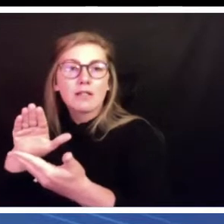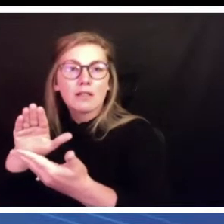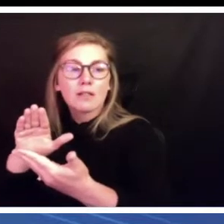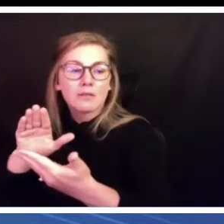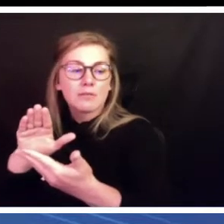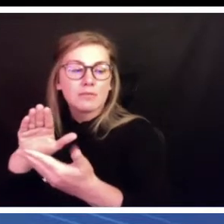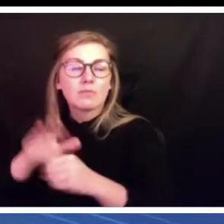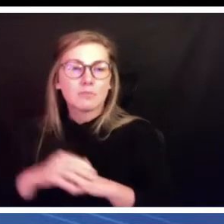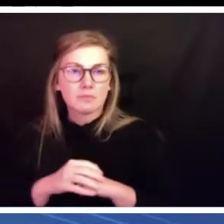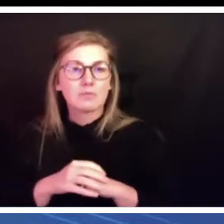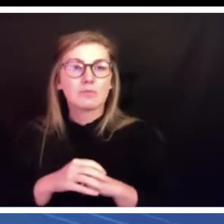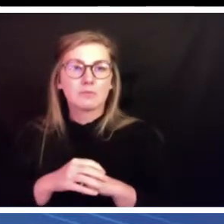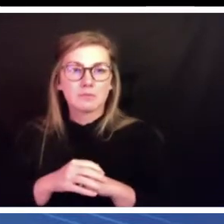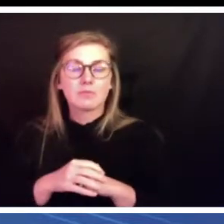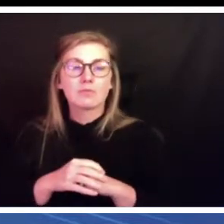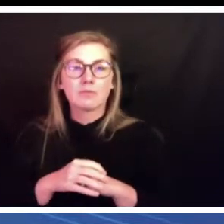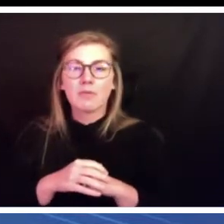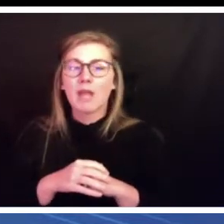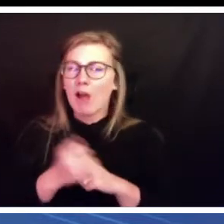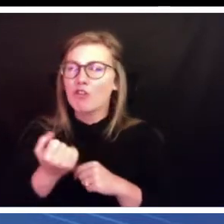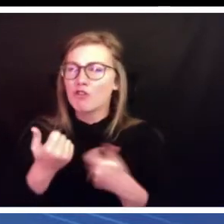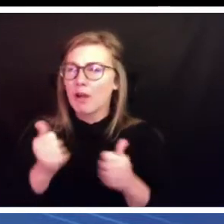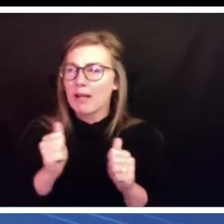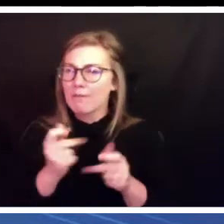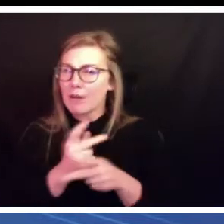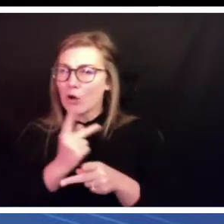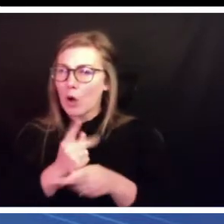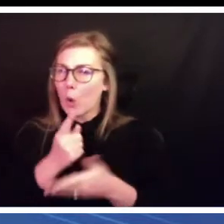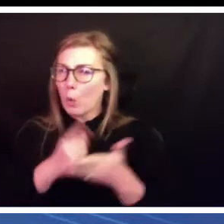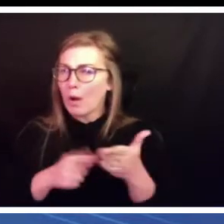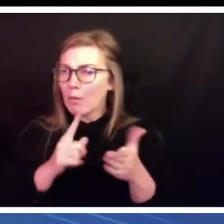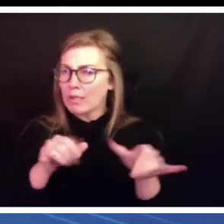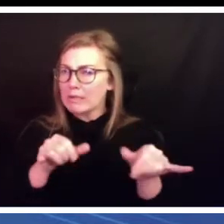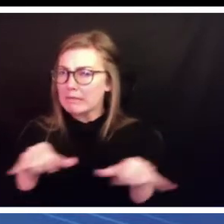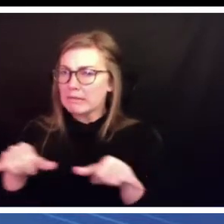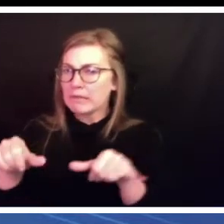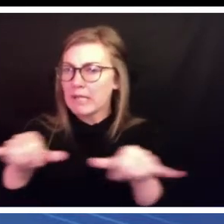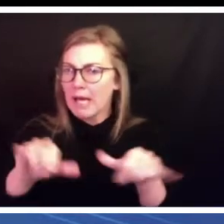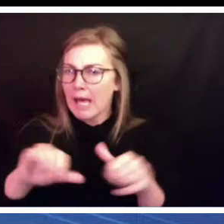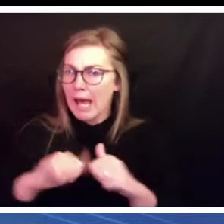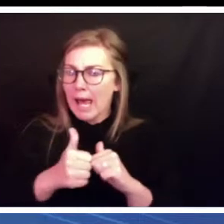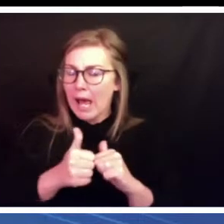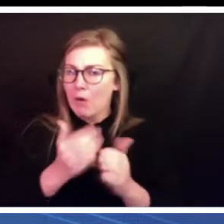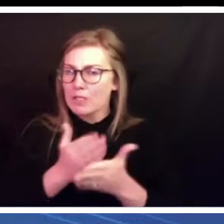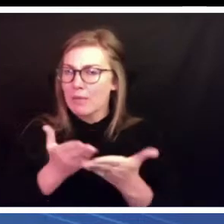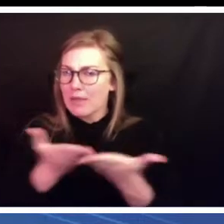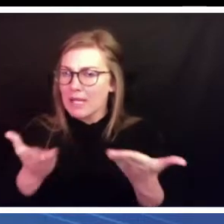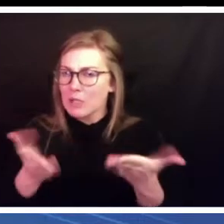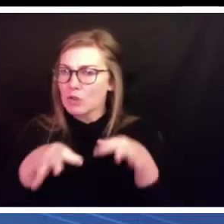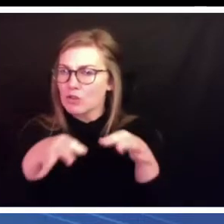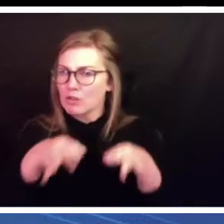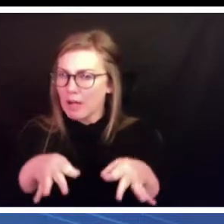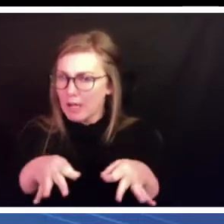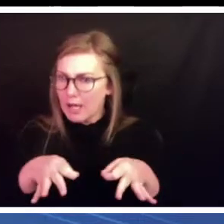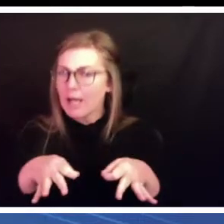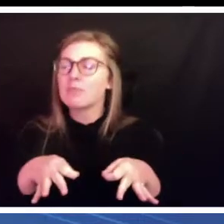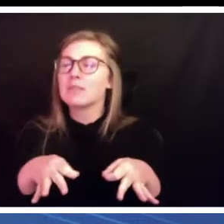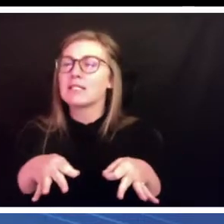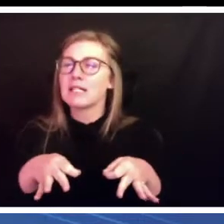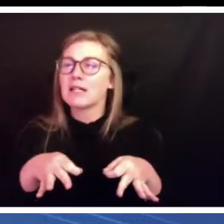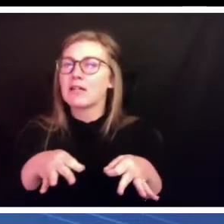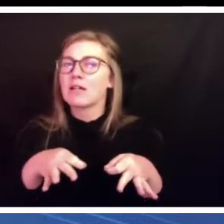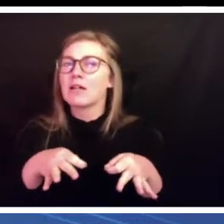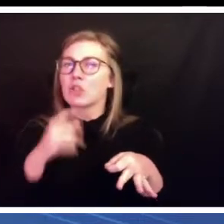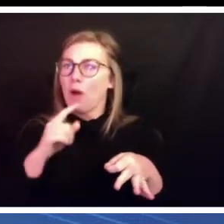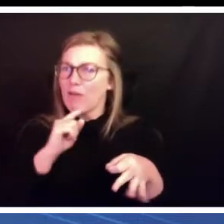how things were described and in what manner. Um, and so spent a long time studying that